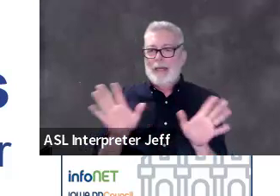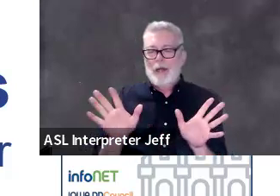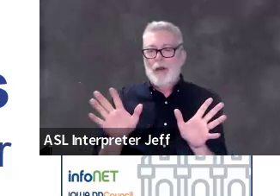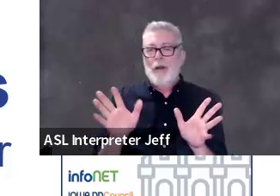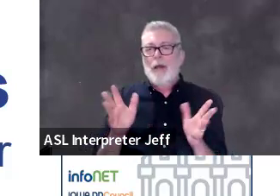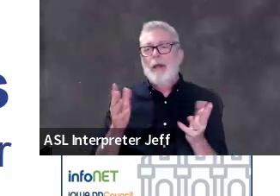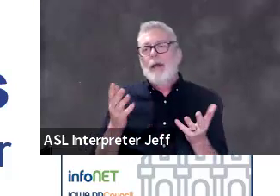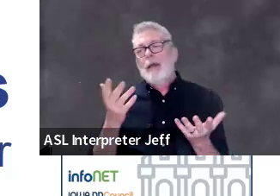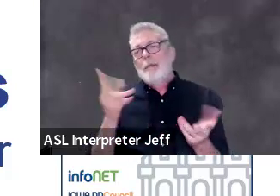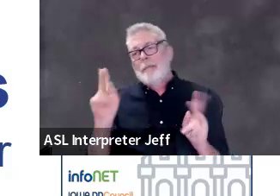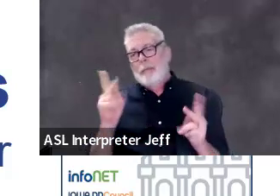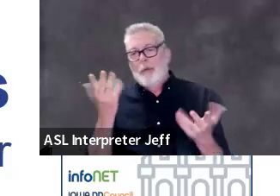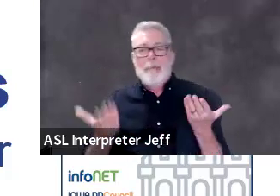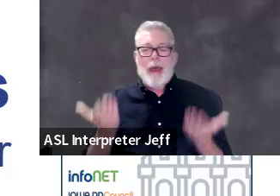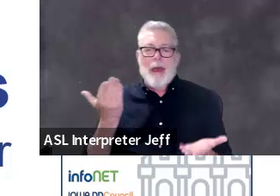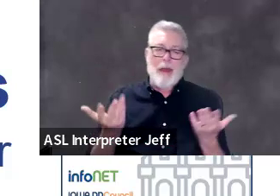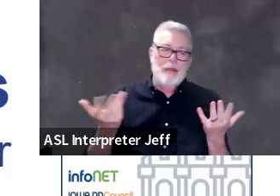people might not,